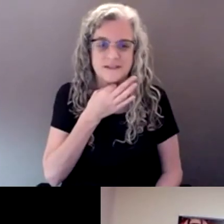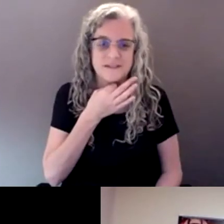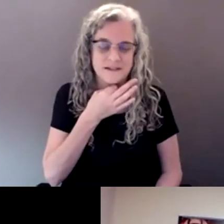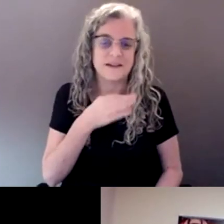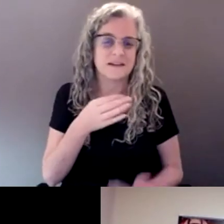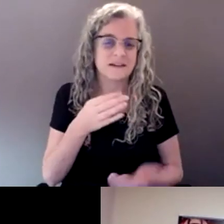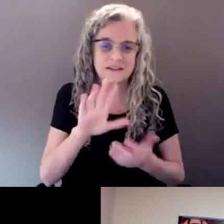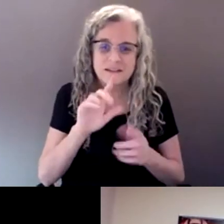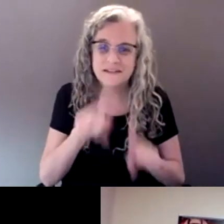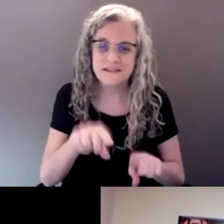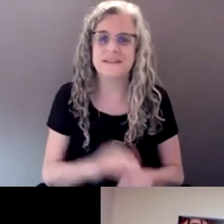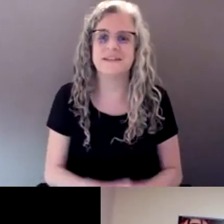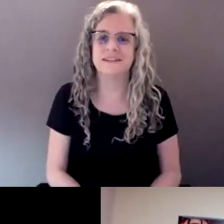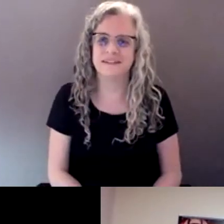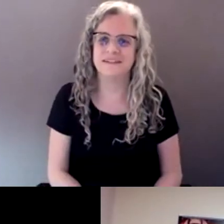might be.